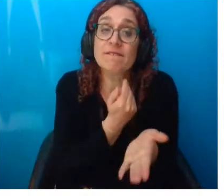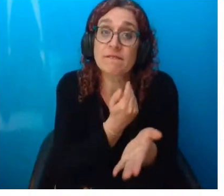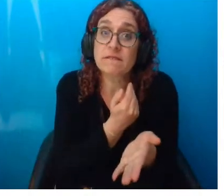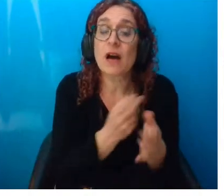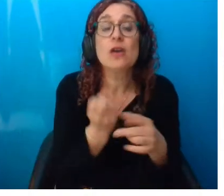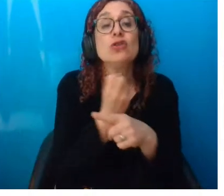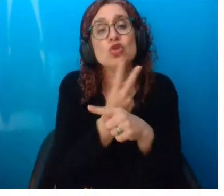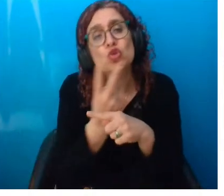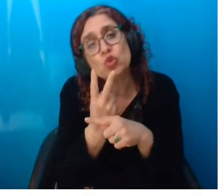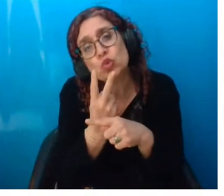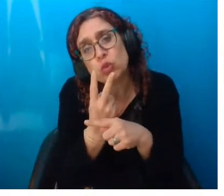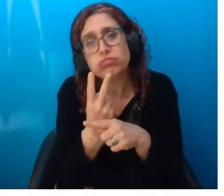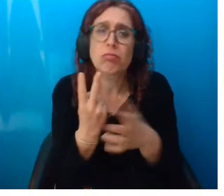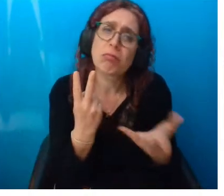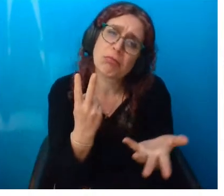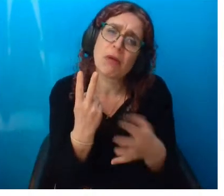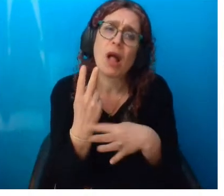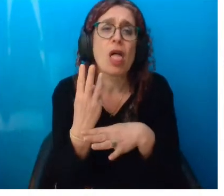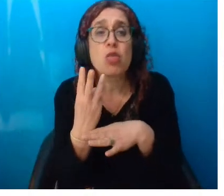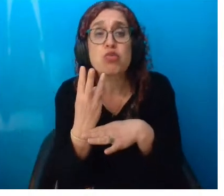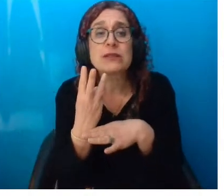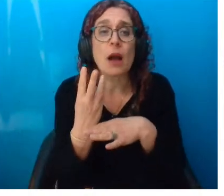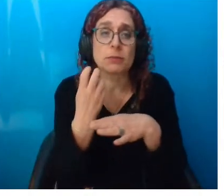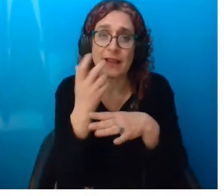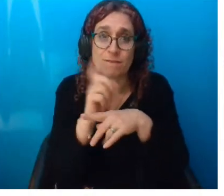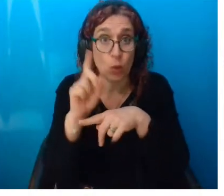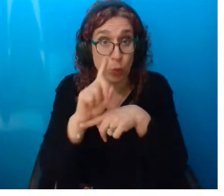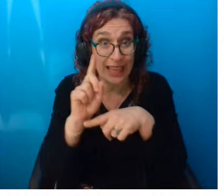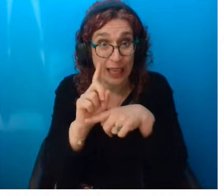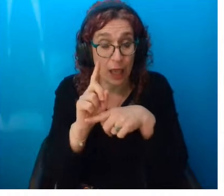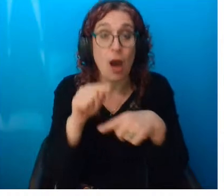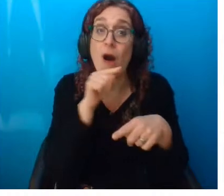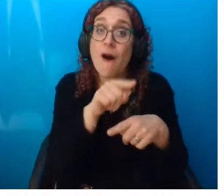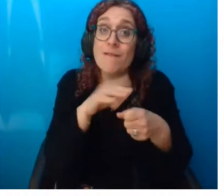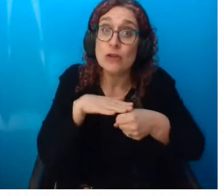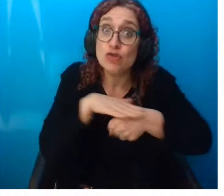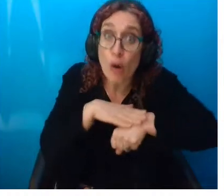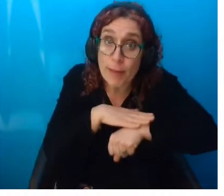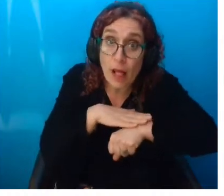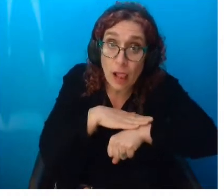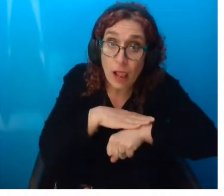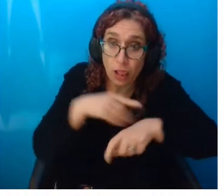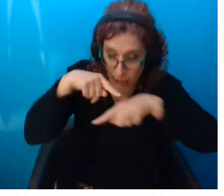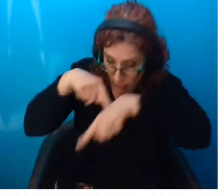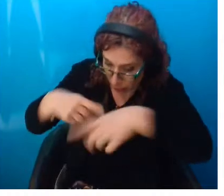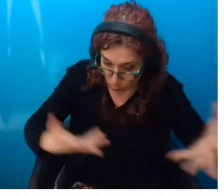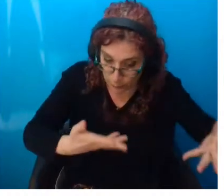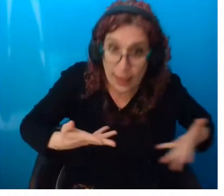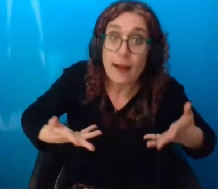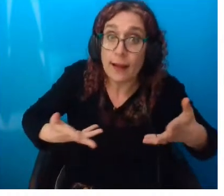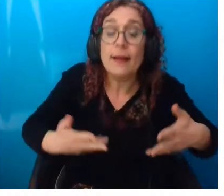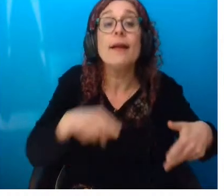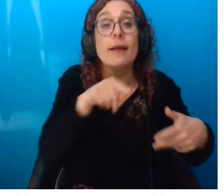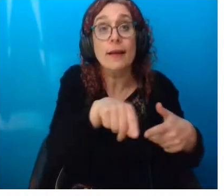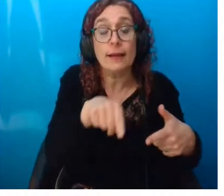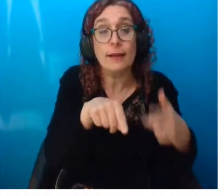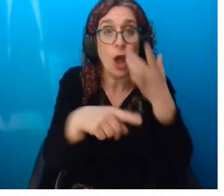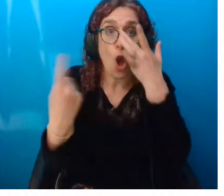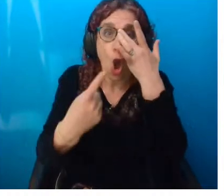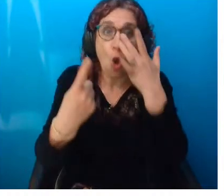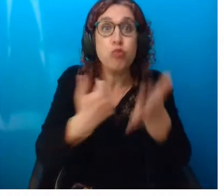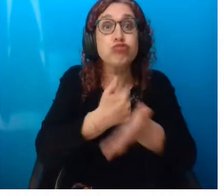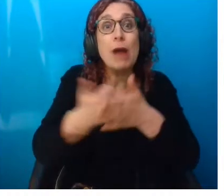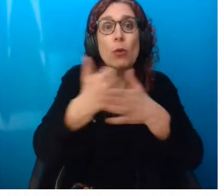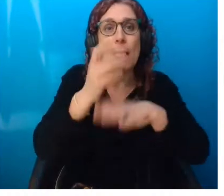or 3 times weekly use of topical steroids for individuals who repeatedly flare reduces